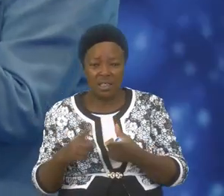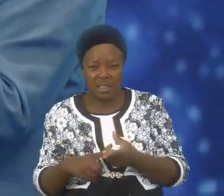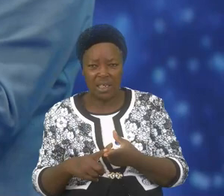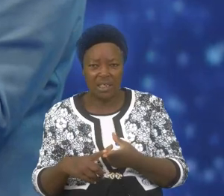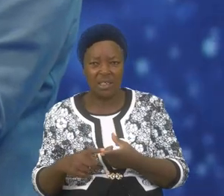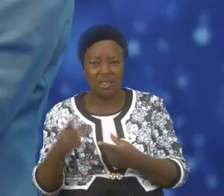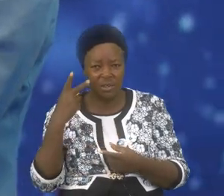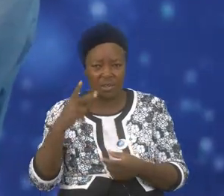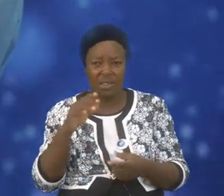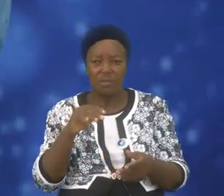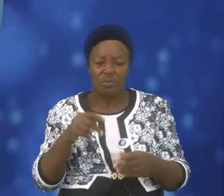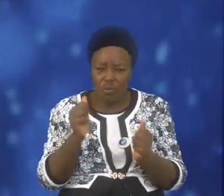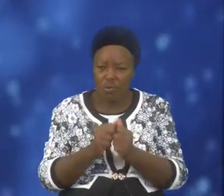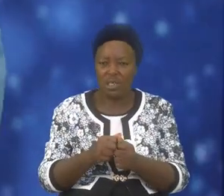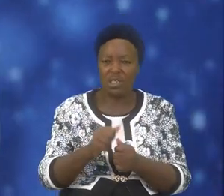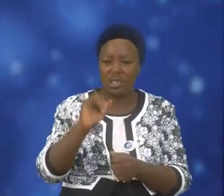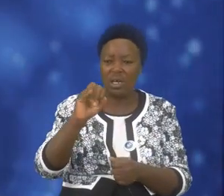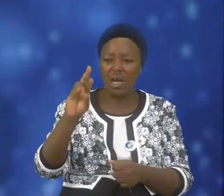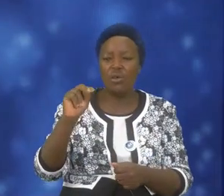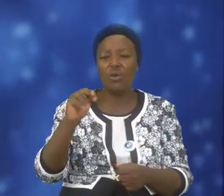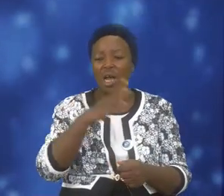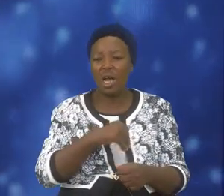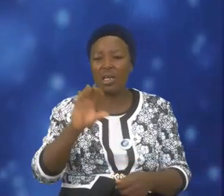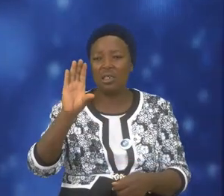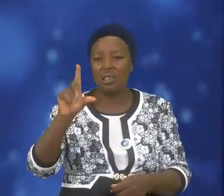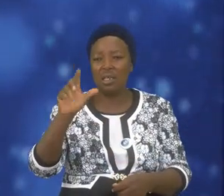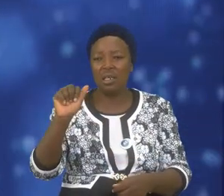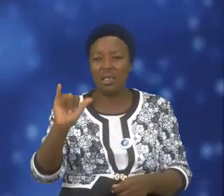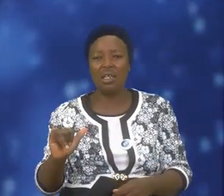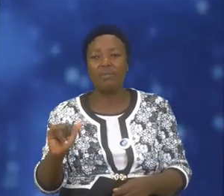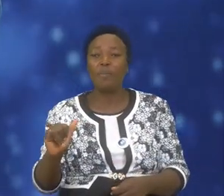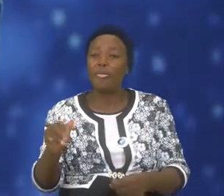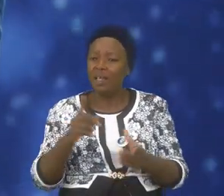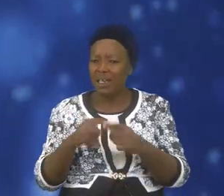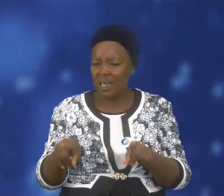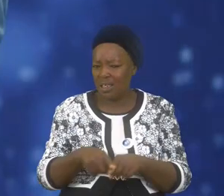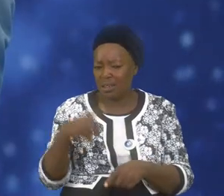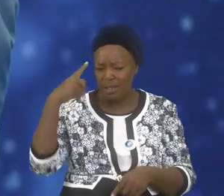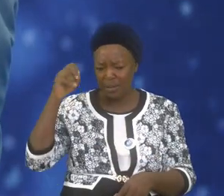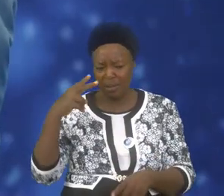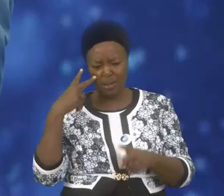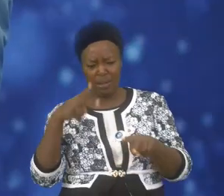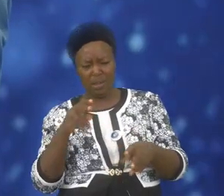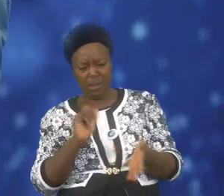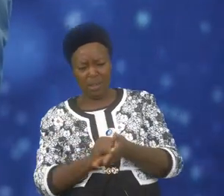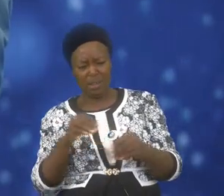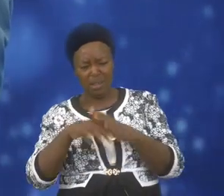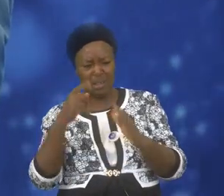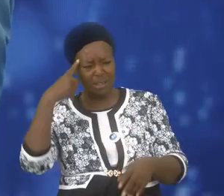at that in the dream, a stone came, taken out of the